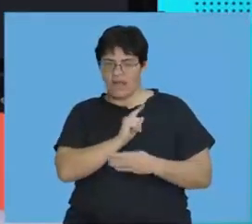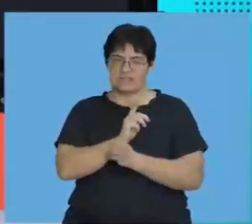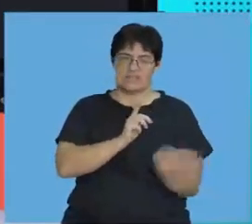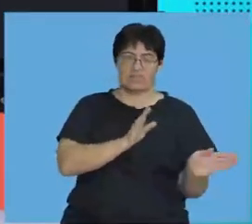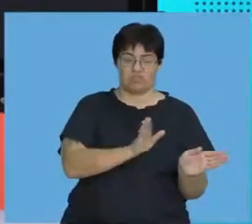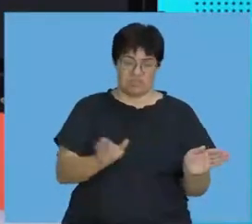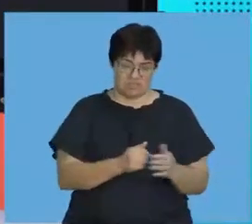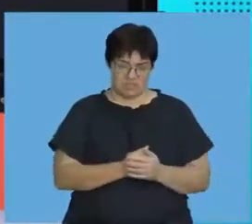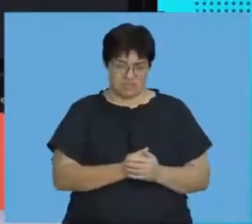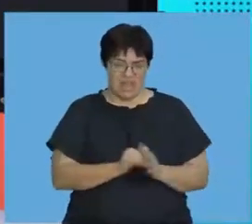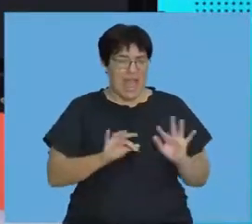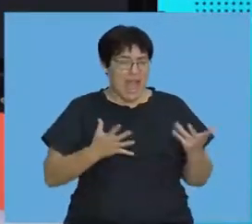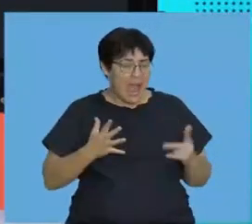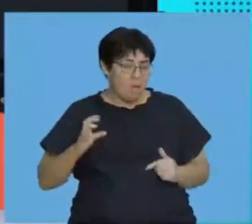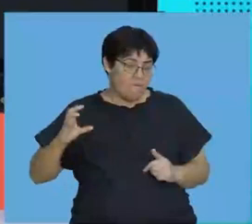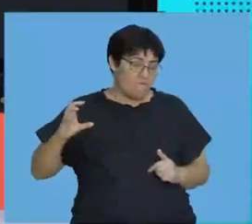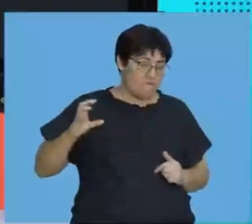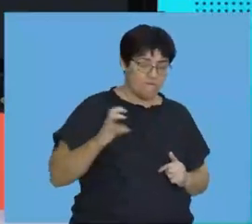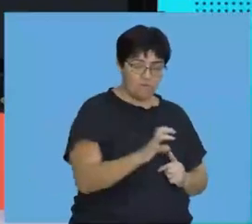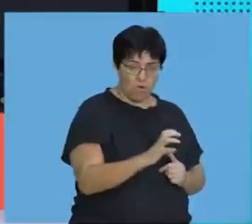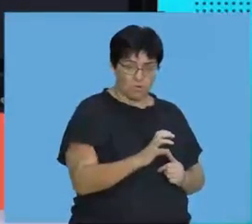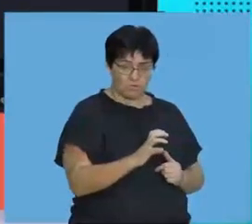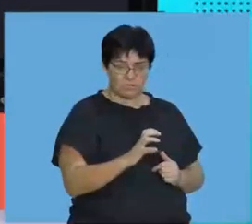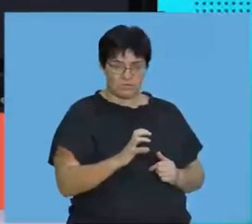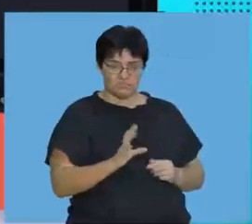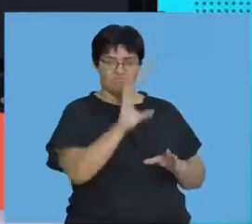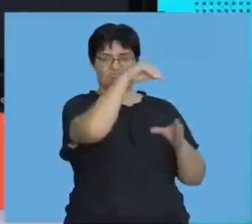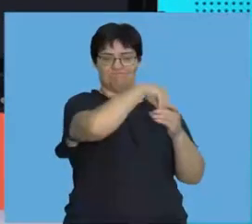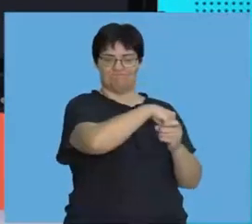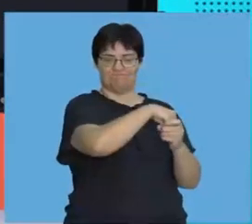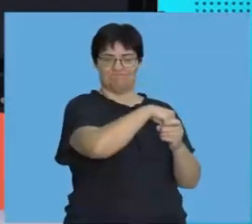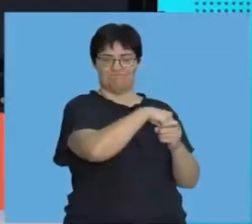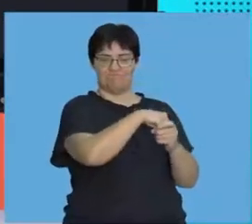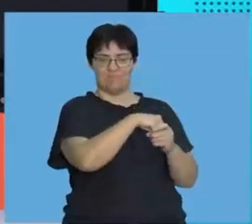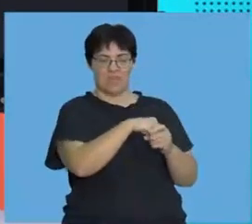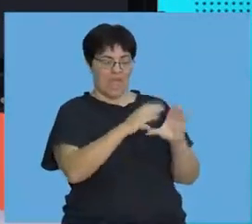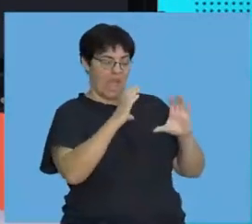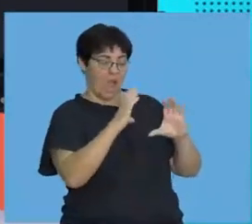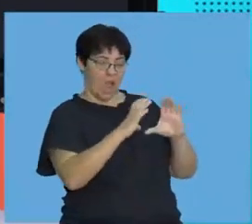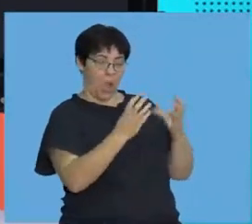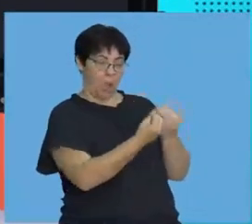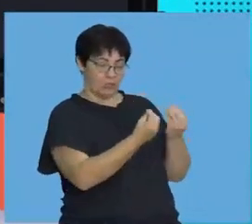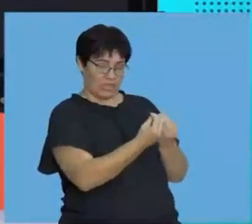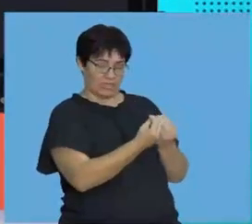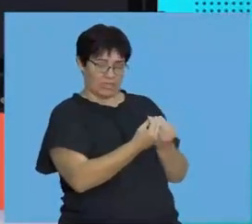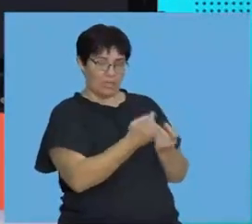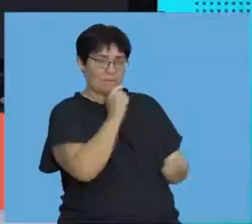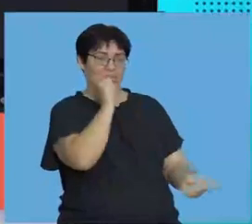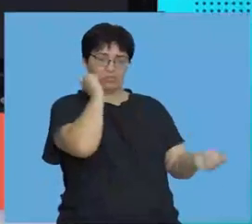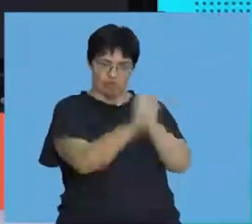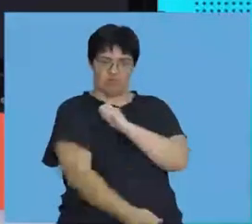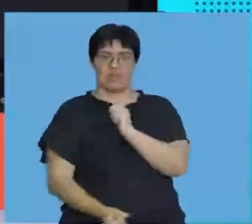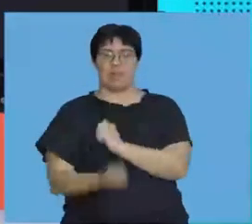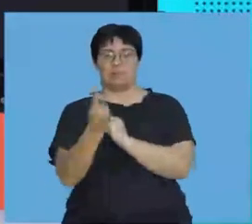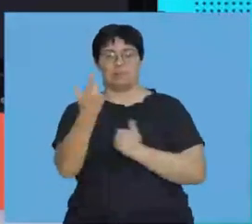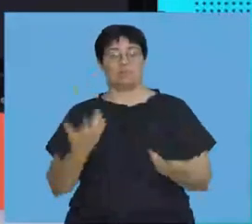the direction? How did the force applied interact with the object to